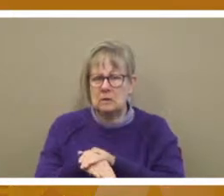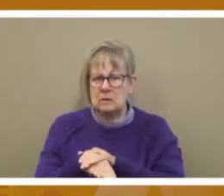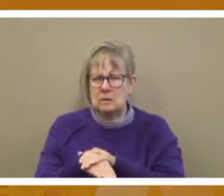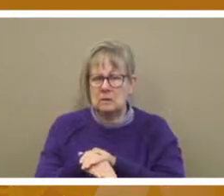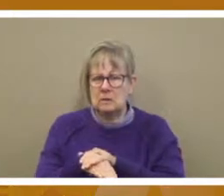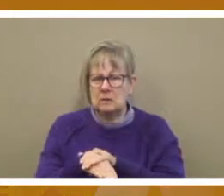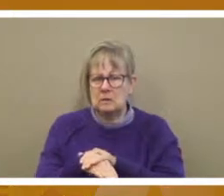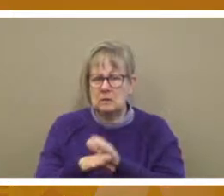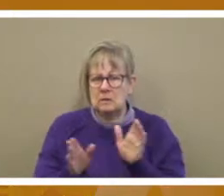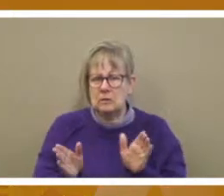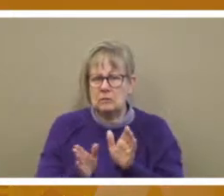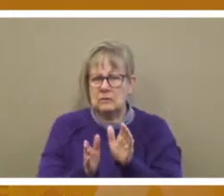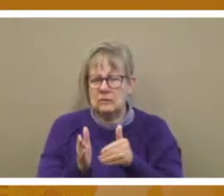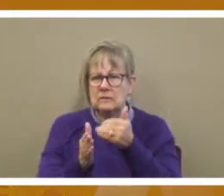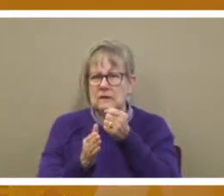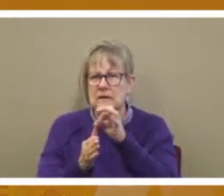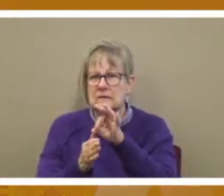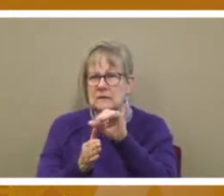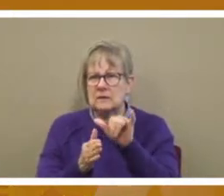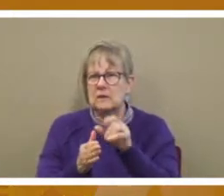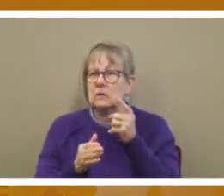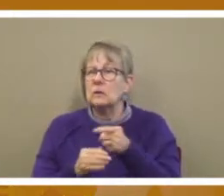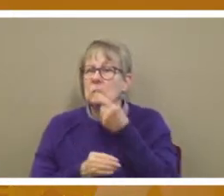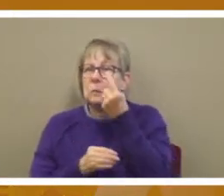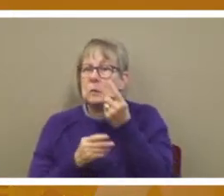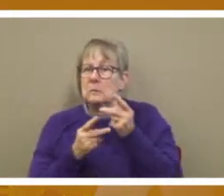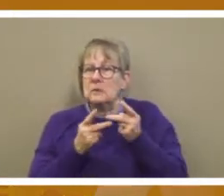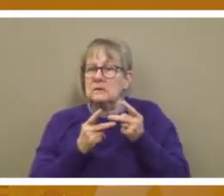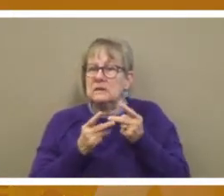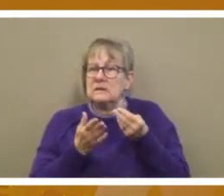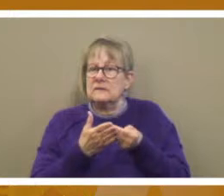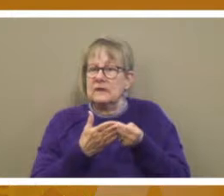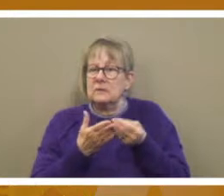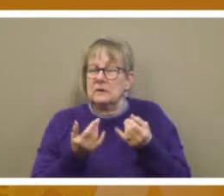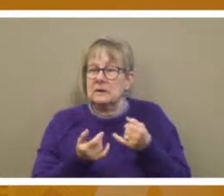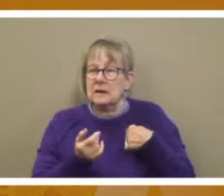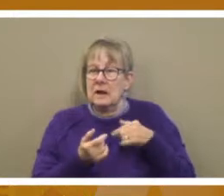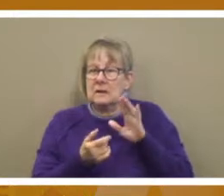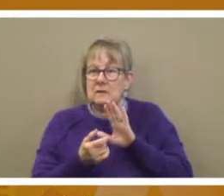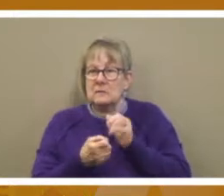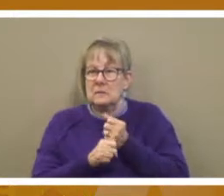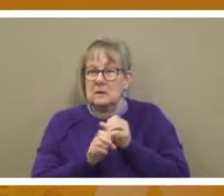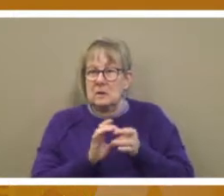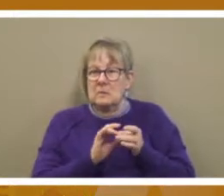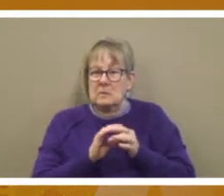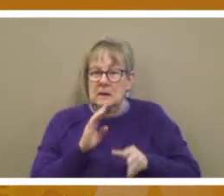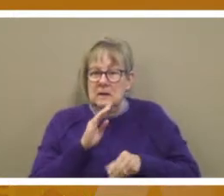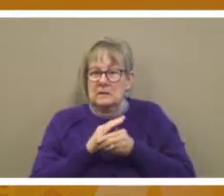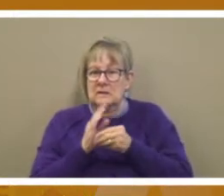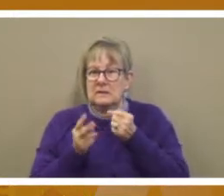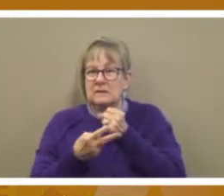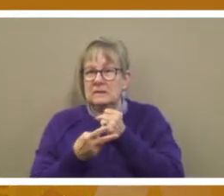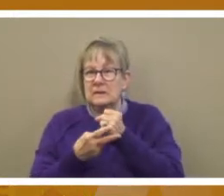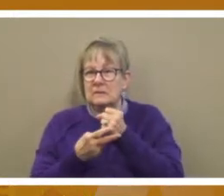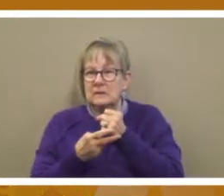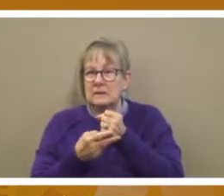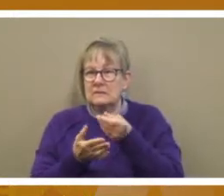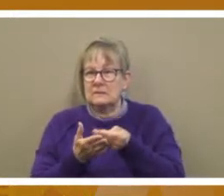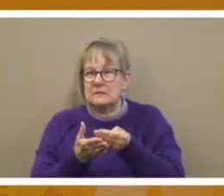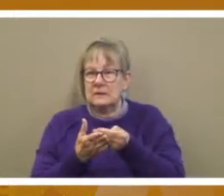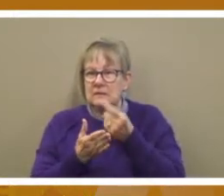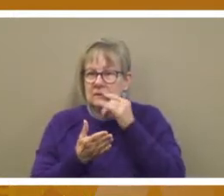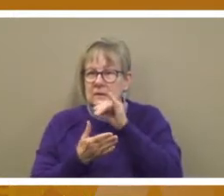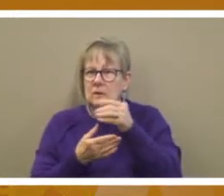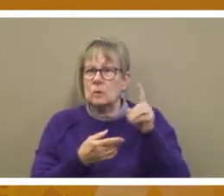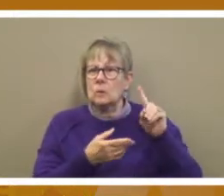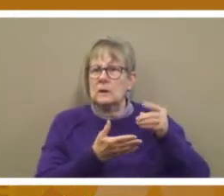as a driver for the next fiscal year? There's only one position funded right now. I've never made a comment about additional savings funding that office.